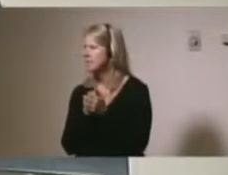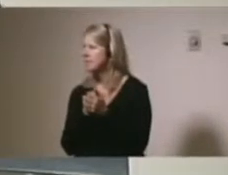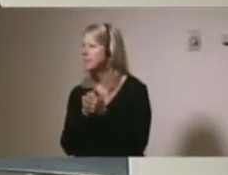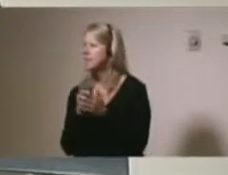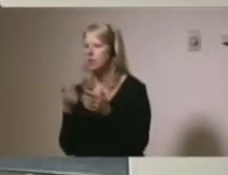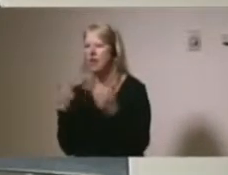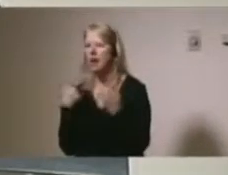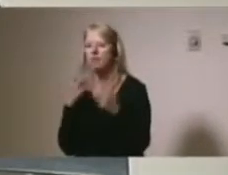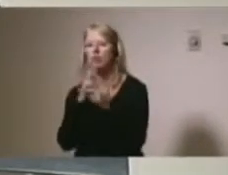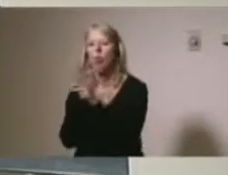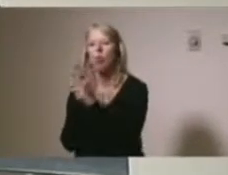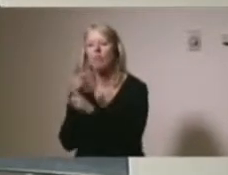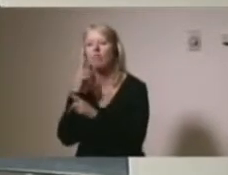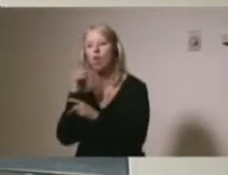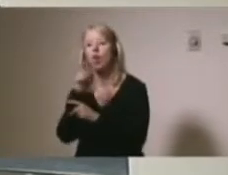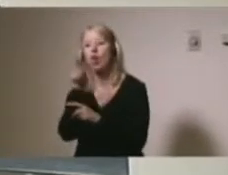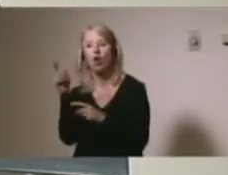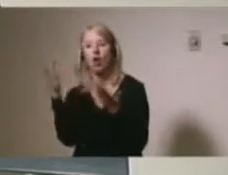for companies